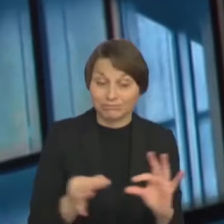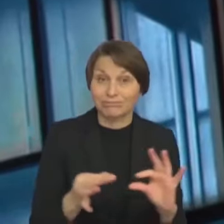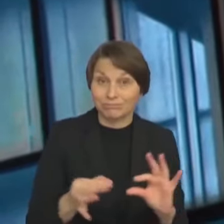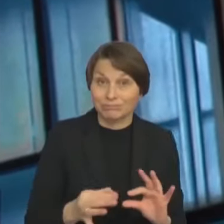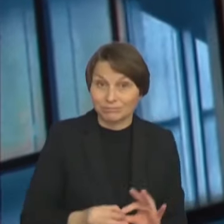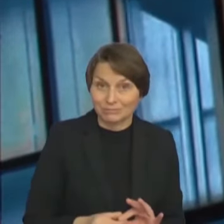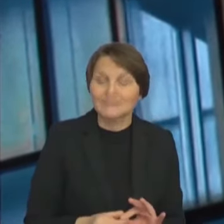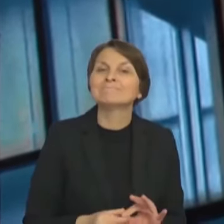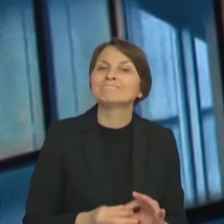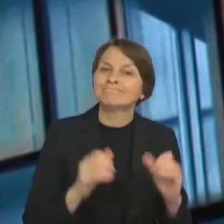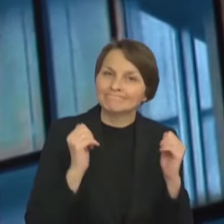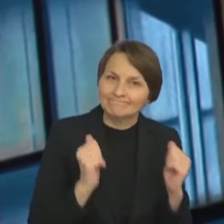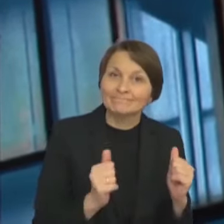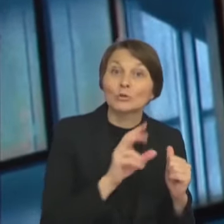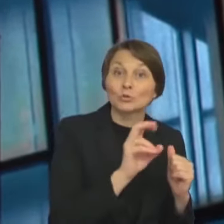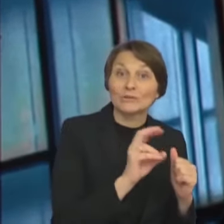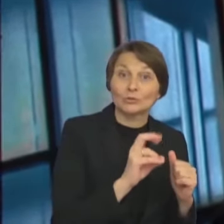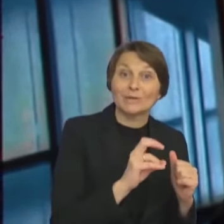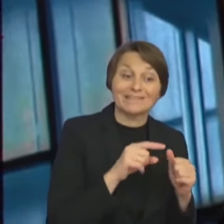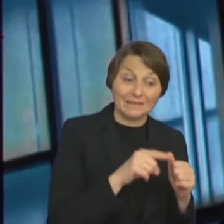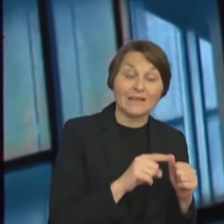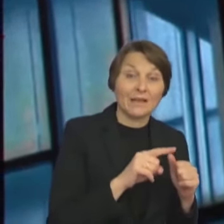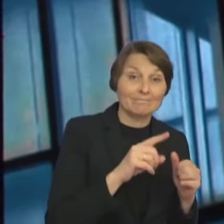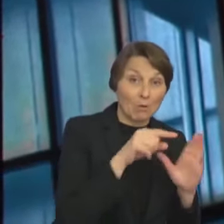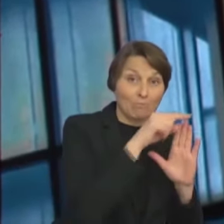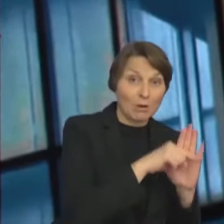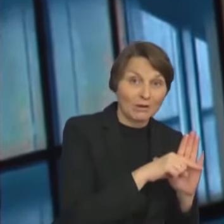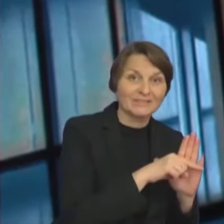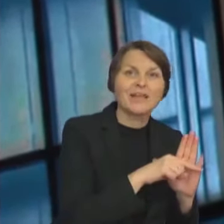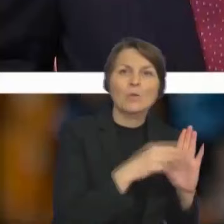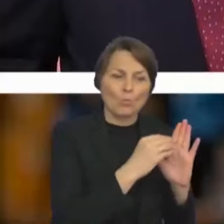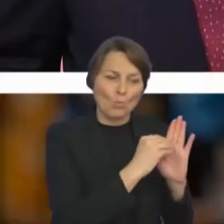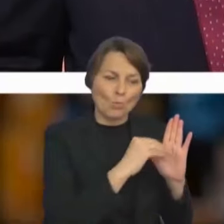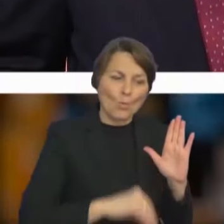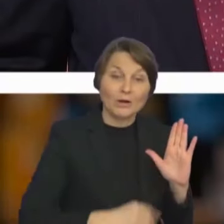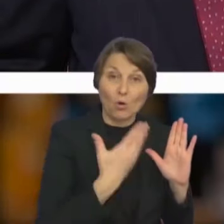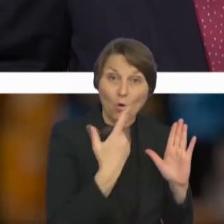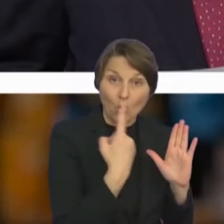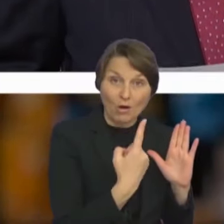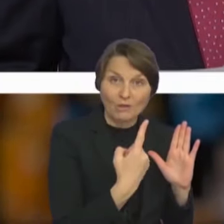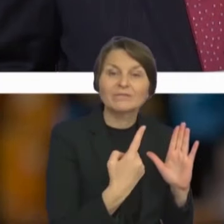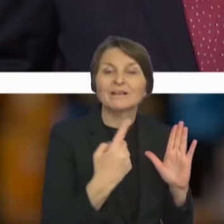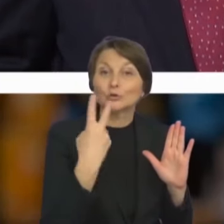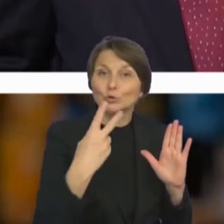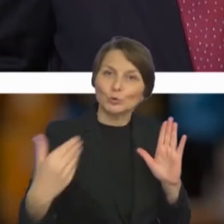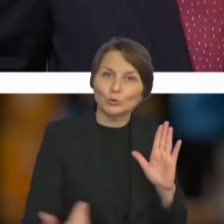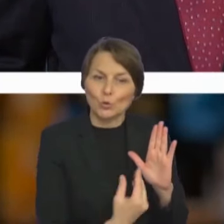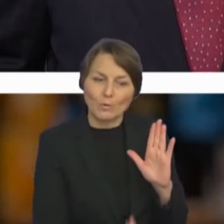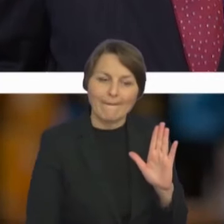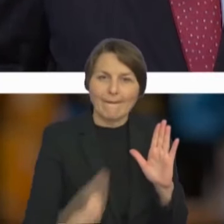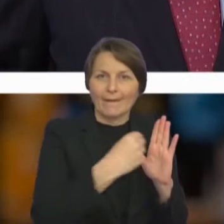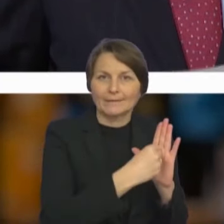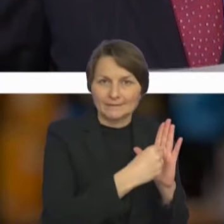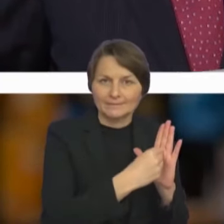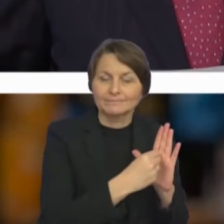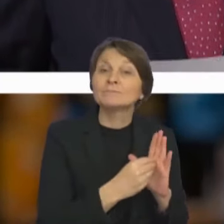2020 compensation policy, to remove one criterion and to add two new criteria. The return on capital employed